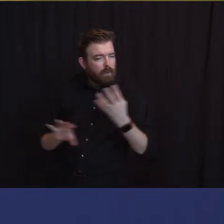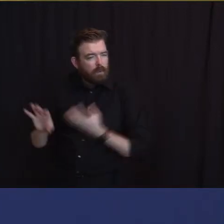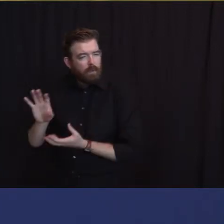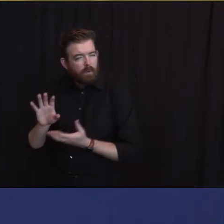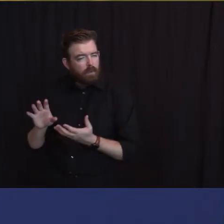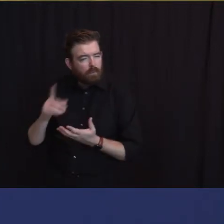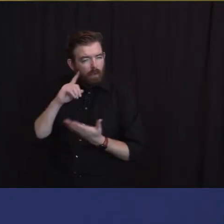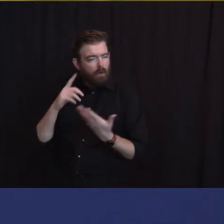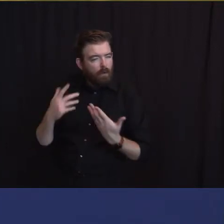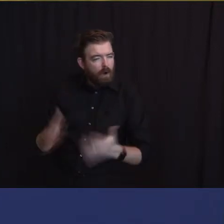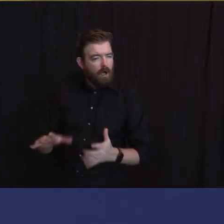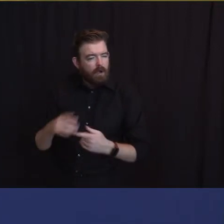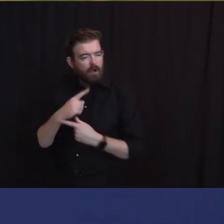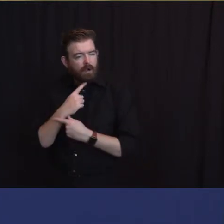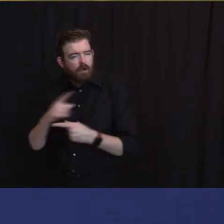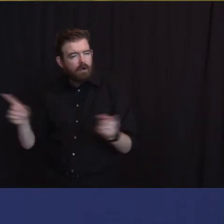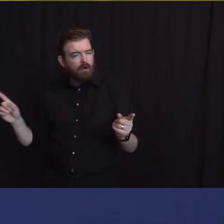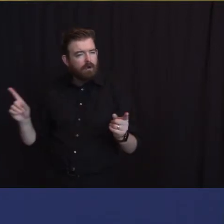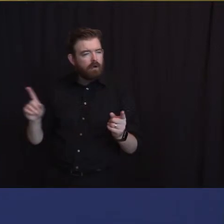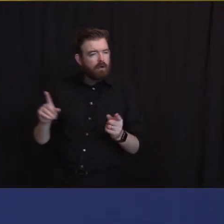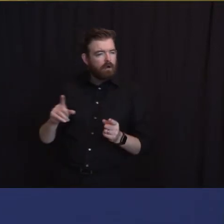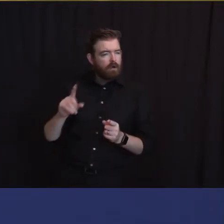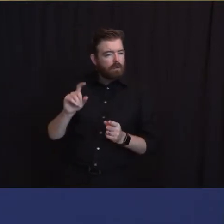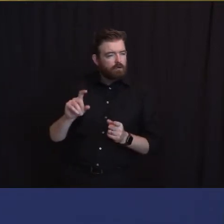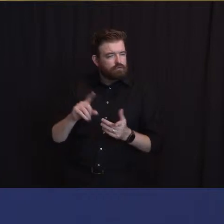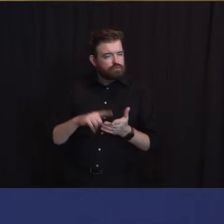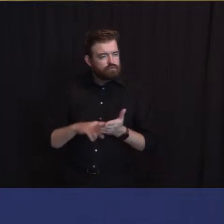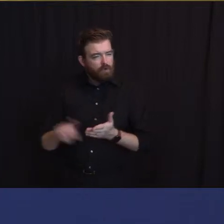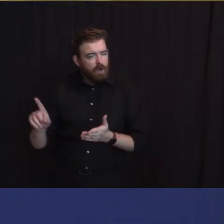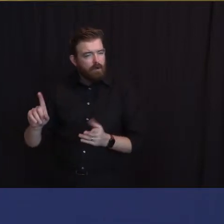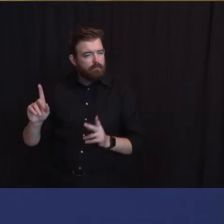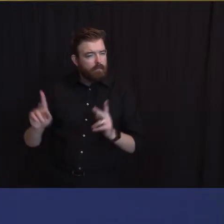vaccination status of workers, but not retail